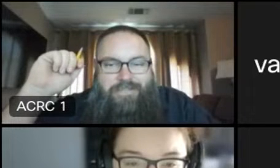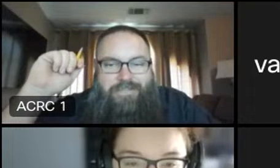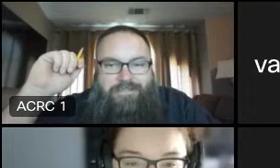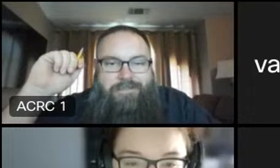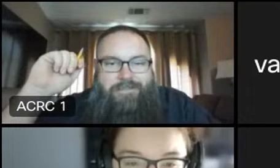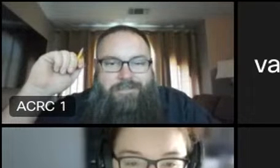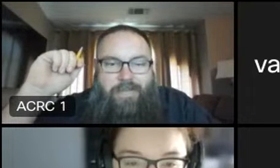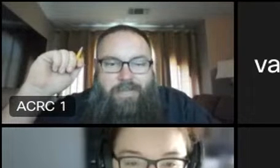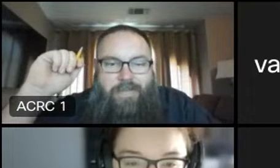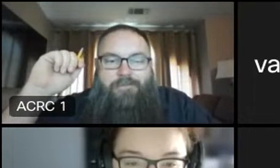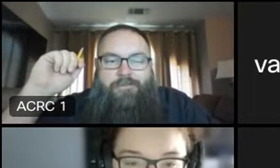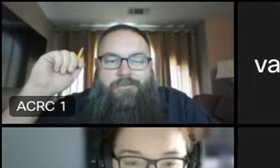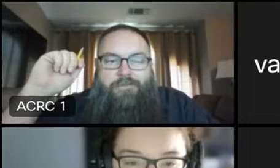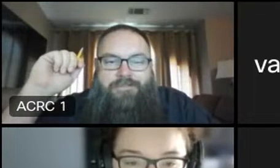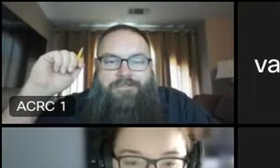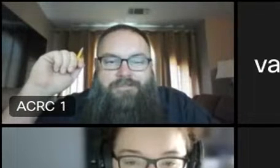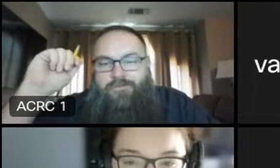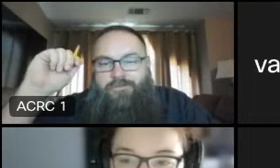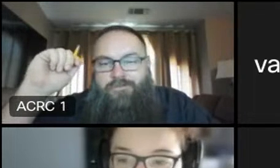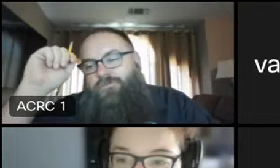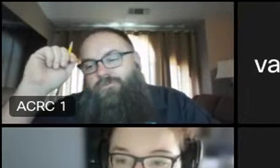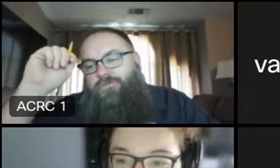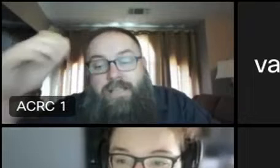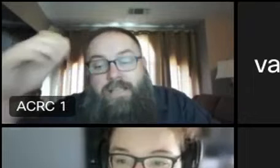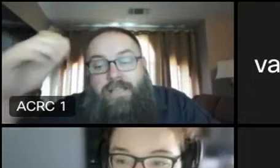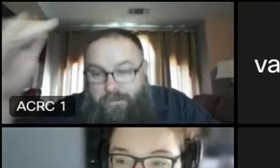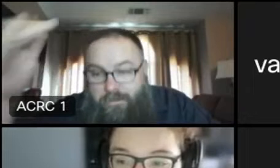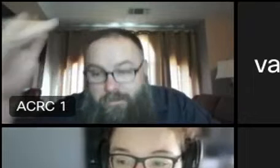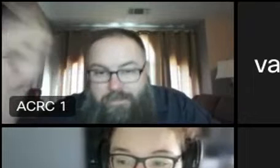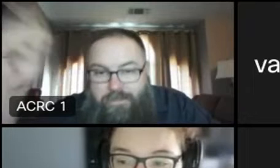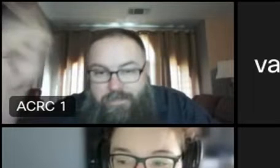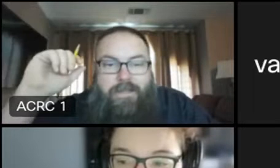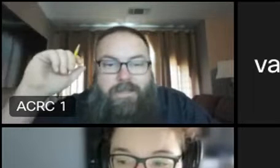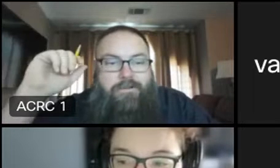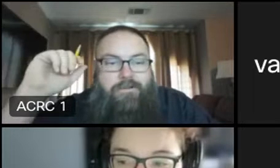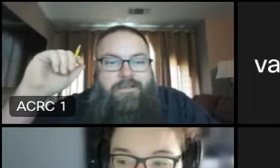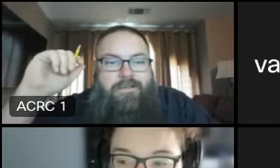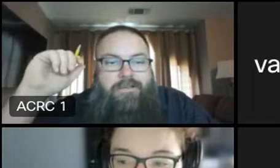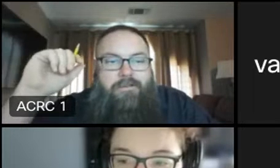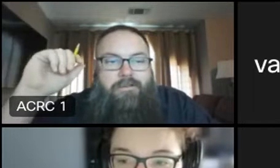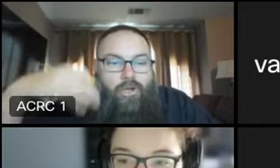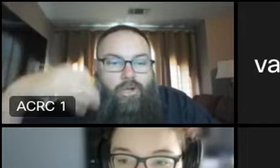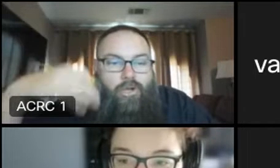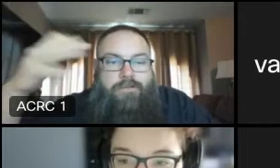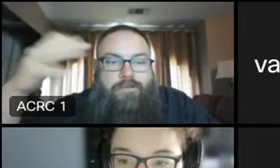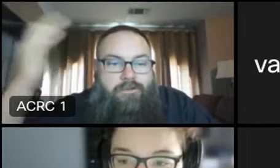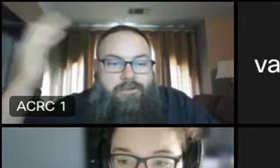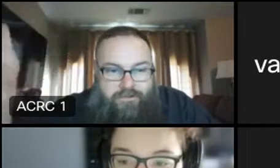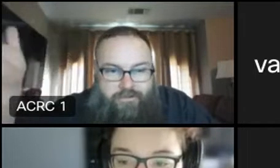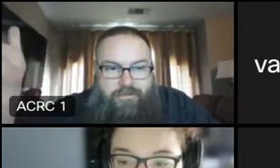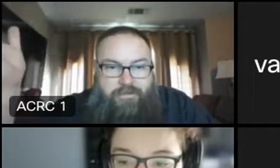authorizations. Because we've been paying people for the last we will have been paying people for the last 2.5 years for